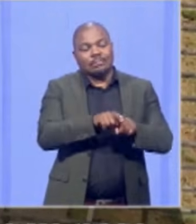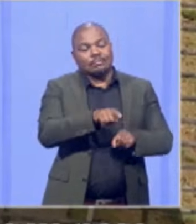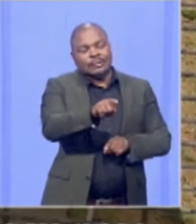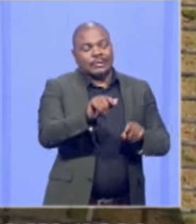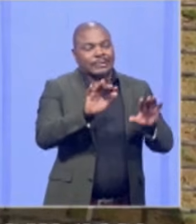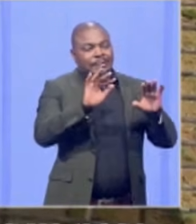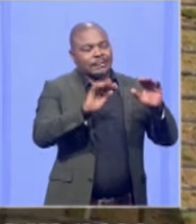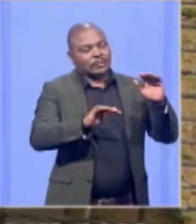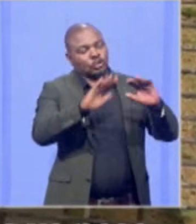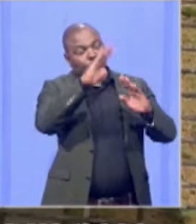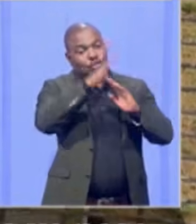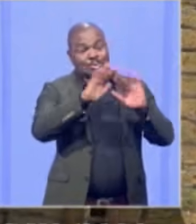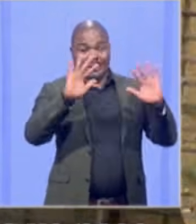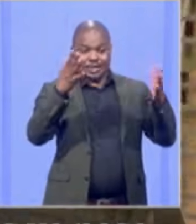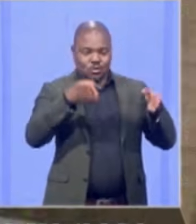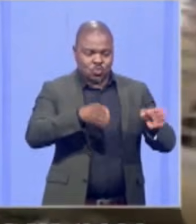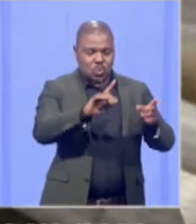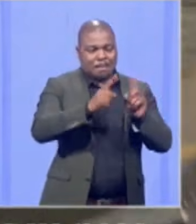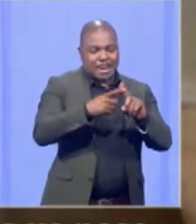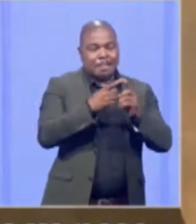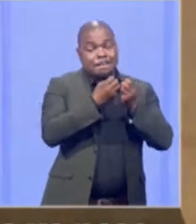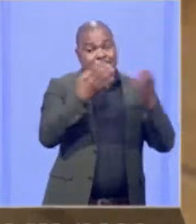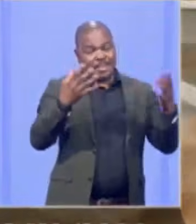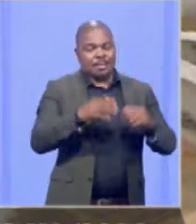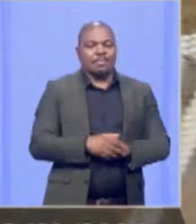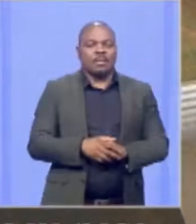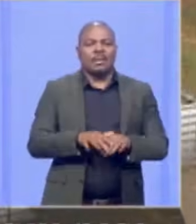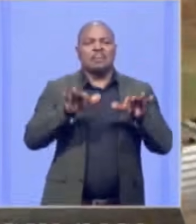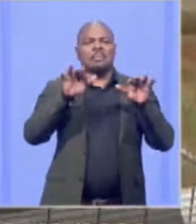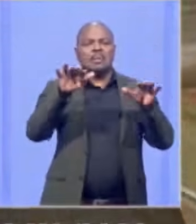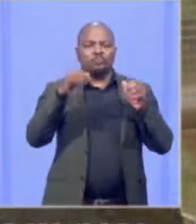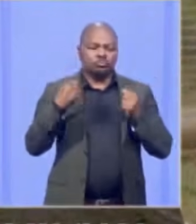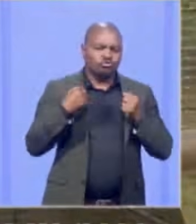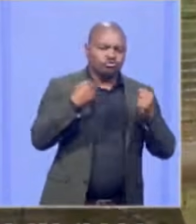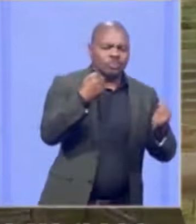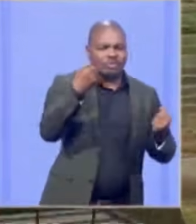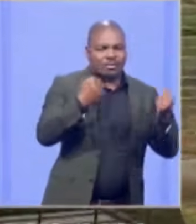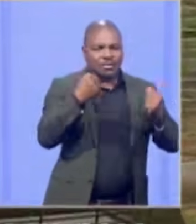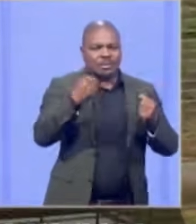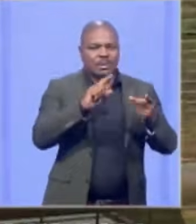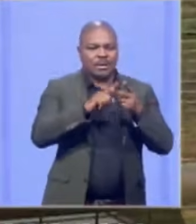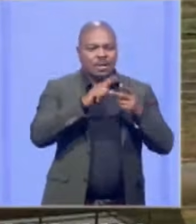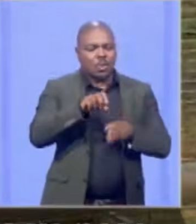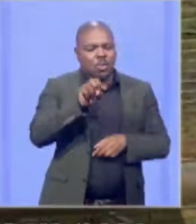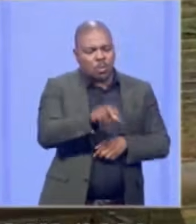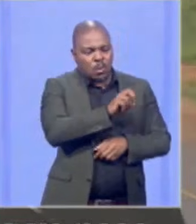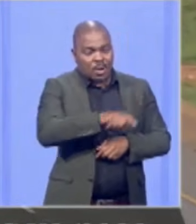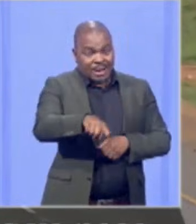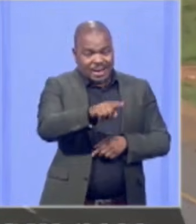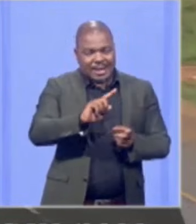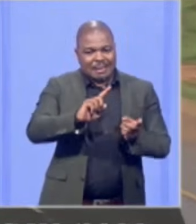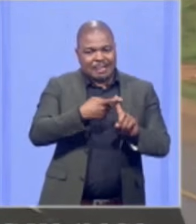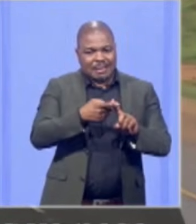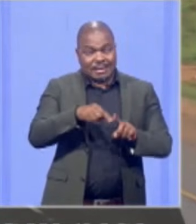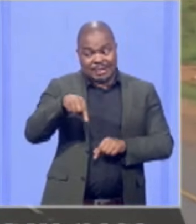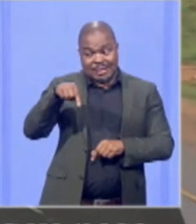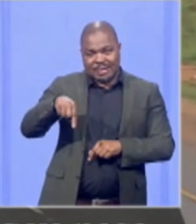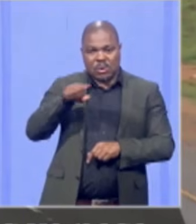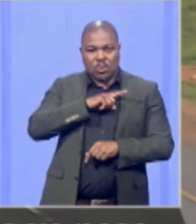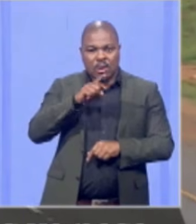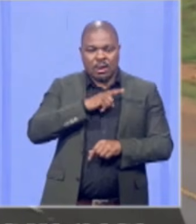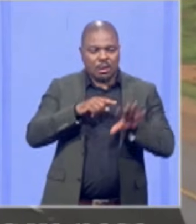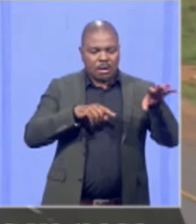mo Afrika Borwa. Bontsi ba bakgweetsi le batsamaya ka dinao ba tlhokofaletse mo karolong eno ya tsela e kgabaganyang metsana